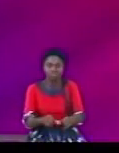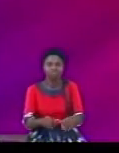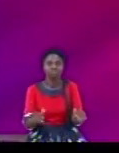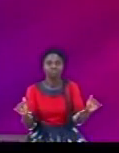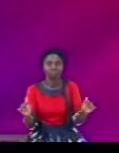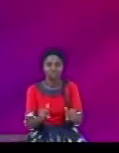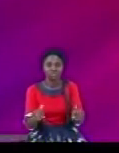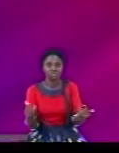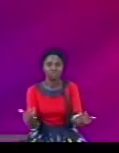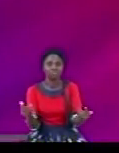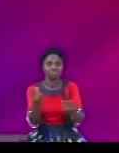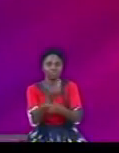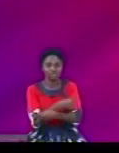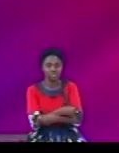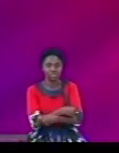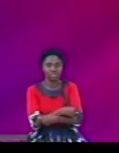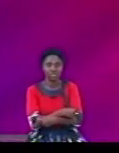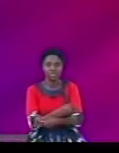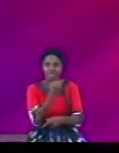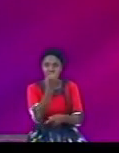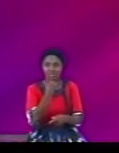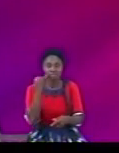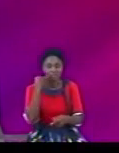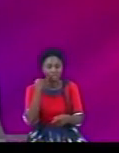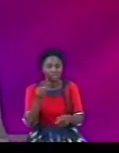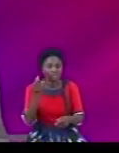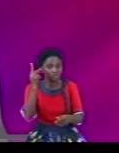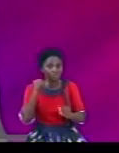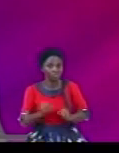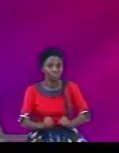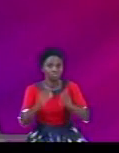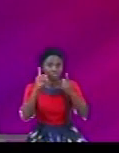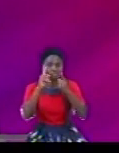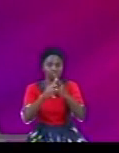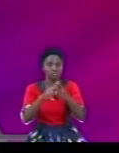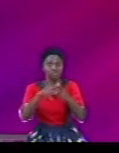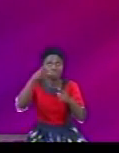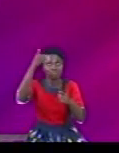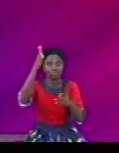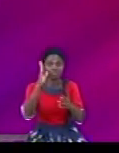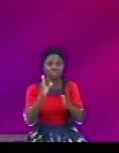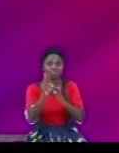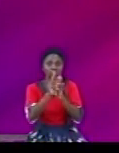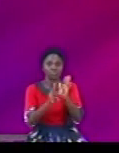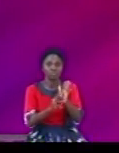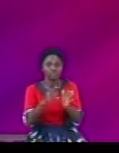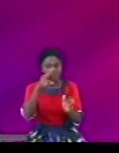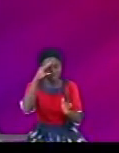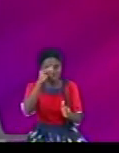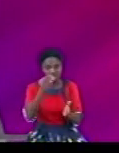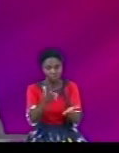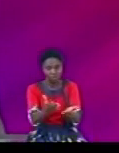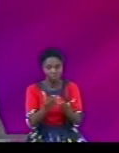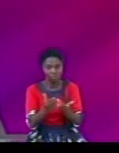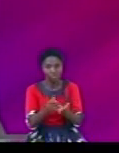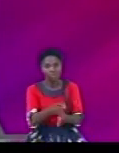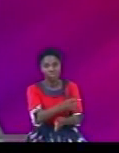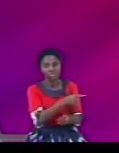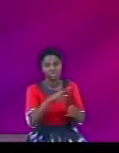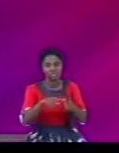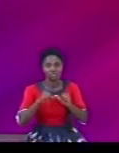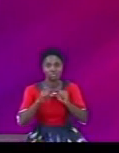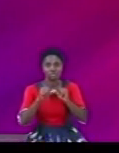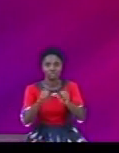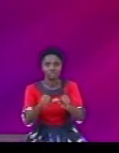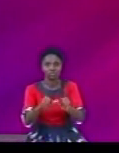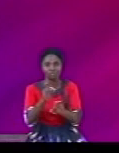the Lord's will and word. He wanted them to maintain the life of Christ